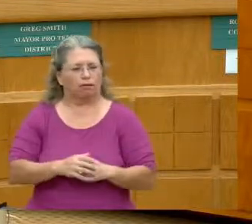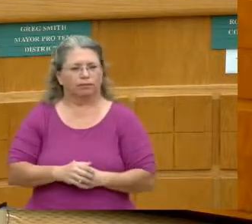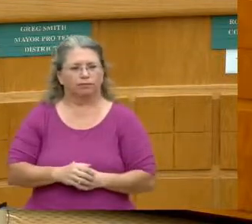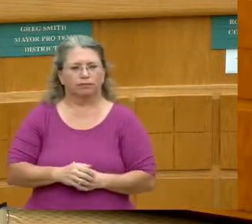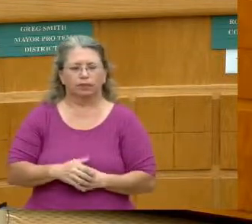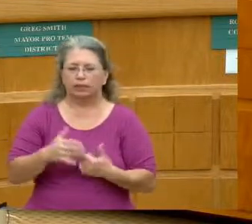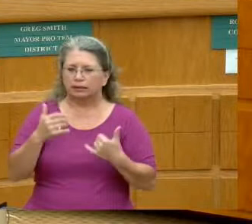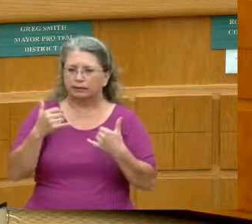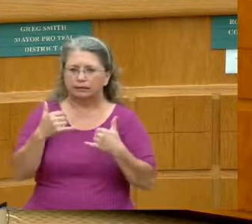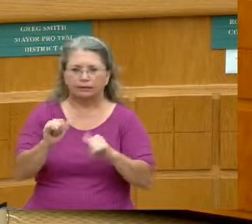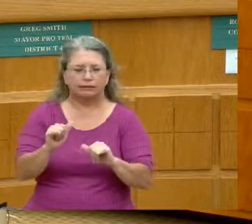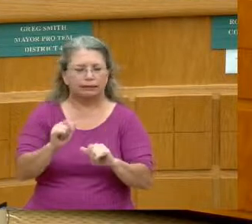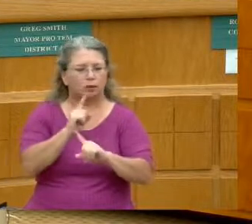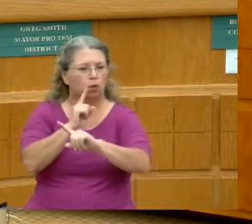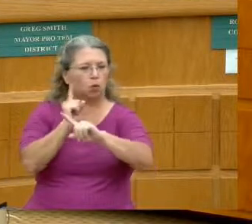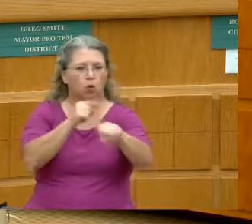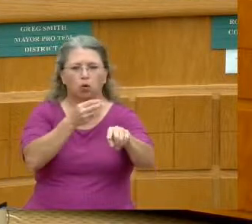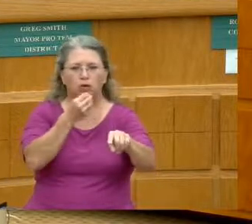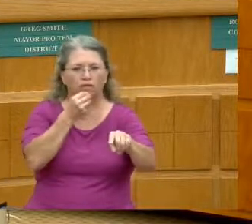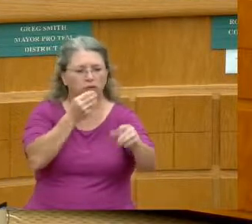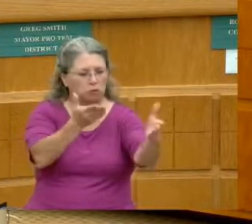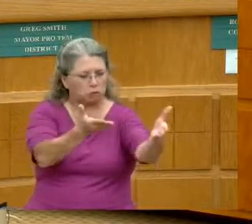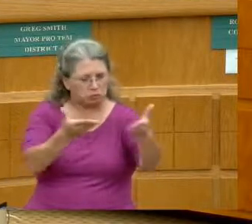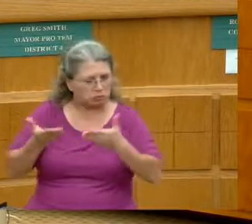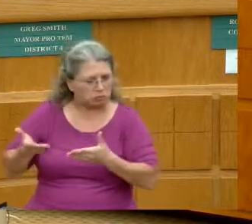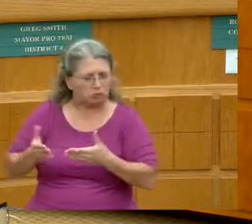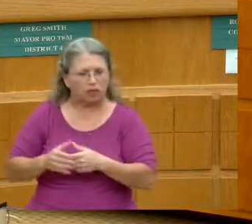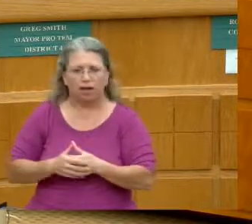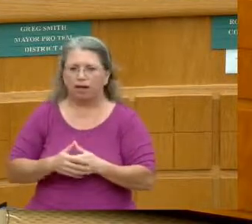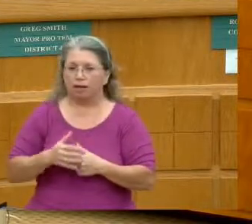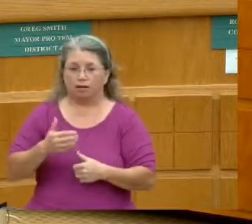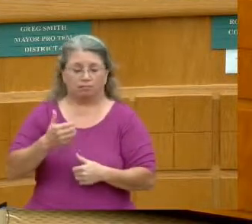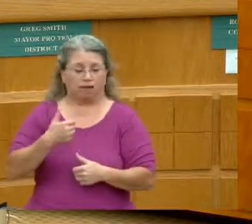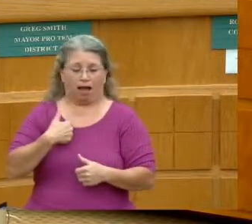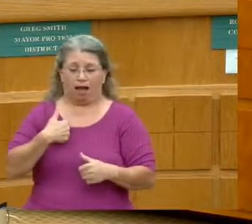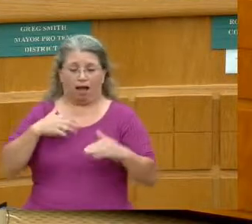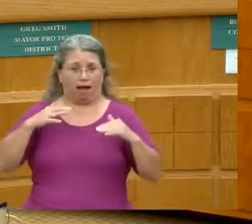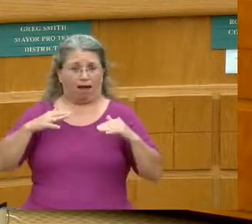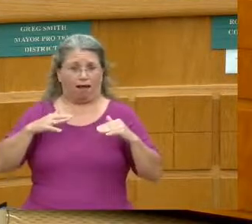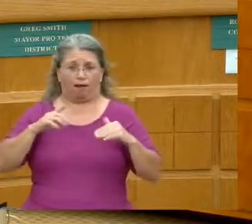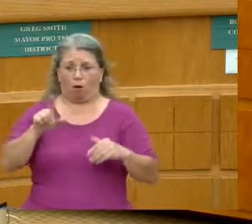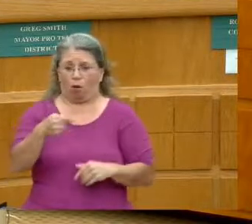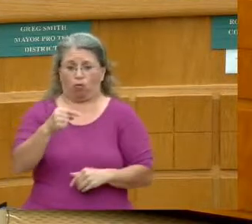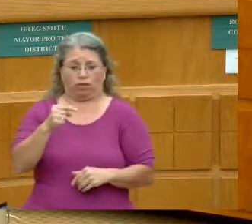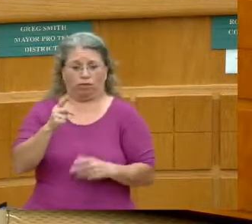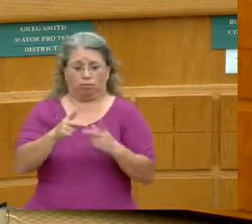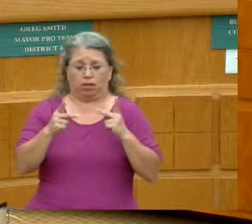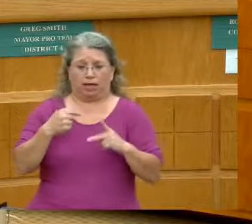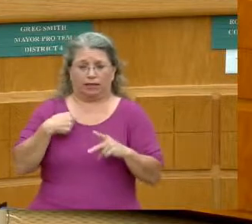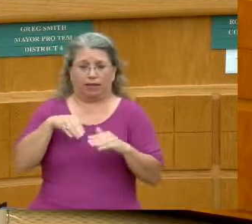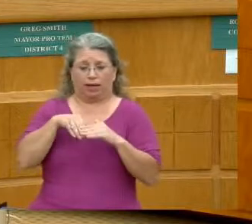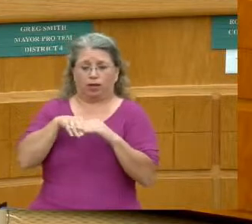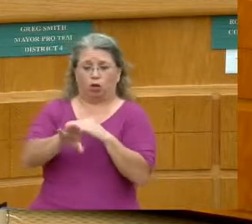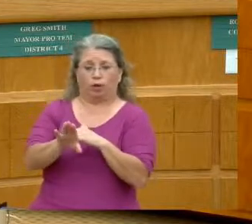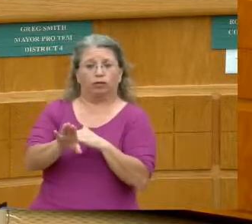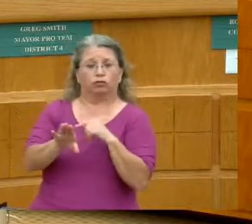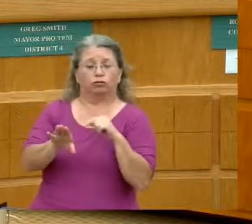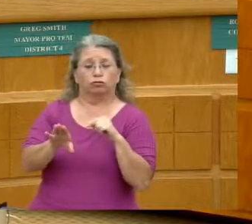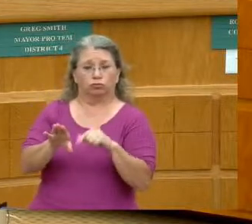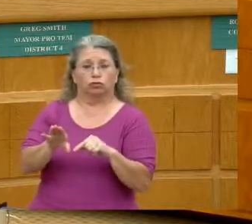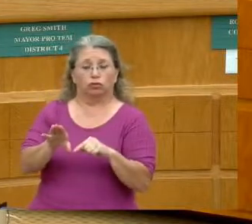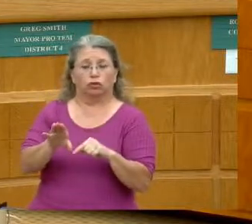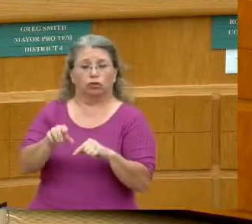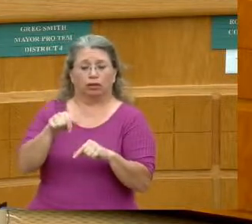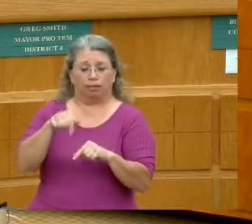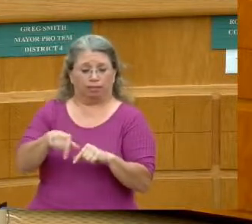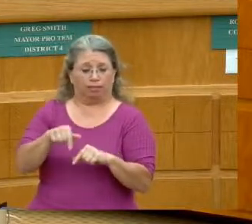Curbside and takeout, like I said, I haven't stepped foot inside of a building except for this one and Tidal Hall at Texas A&M